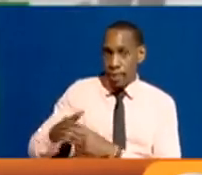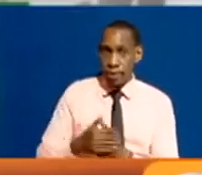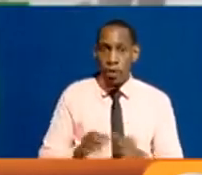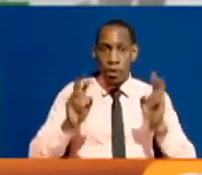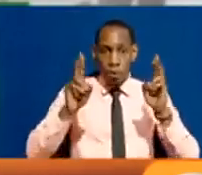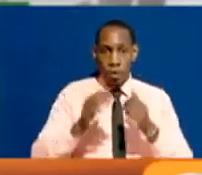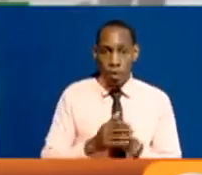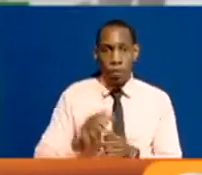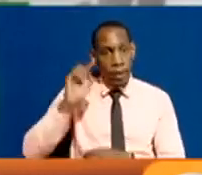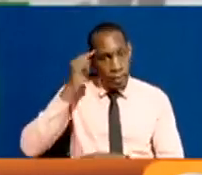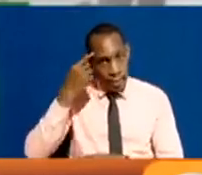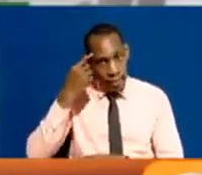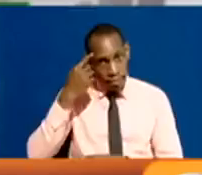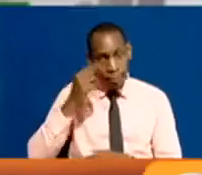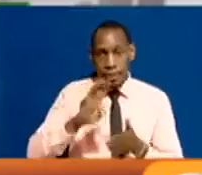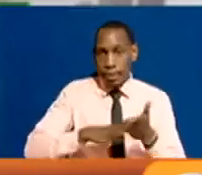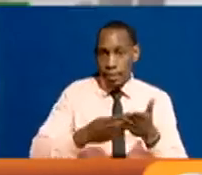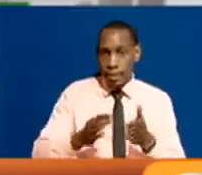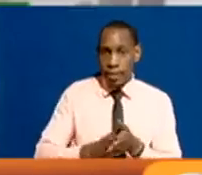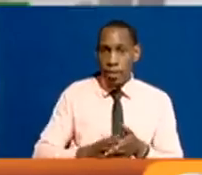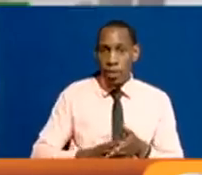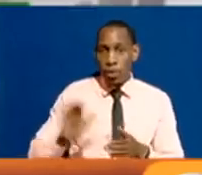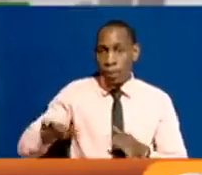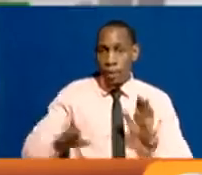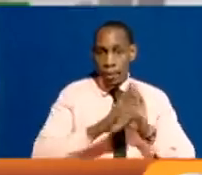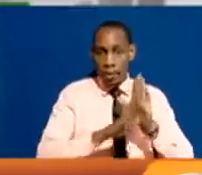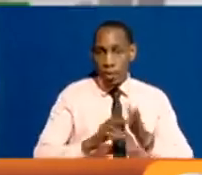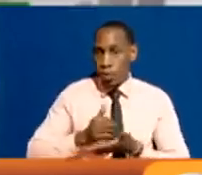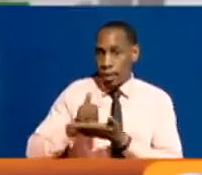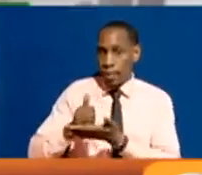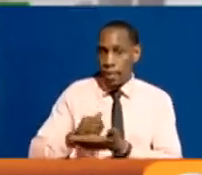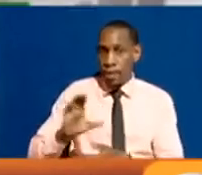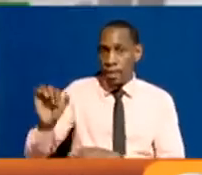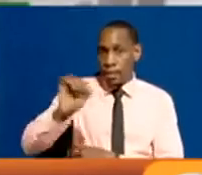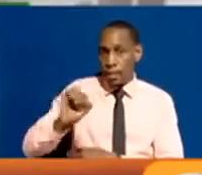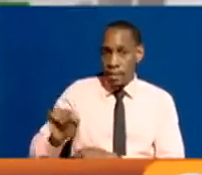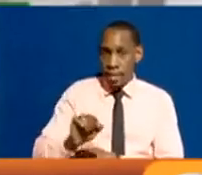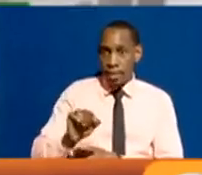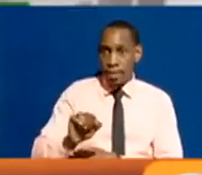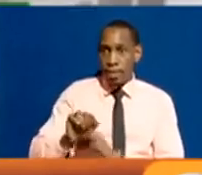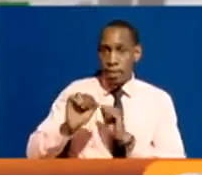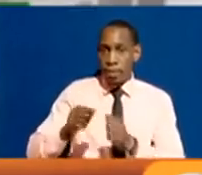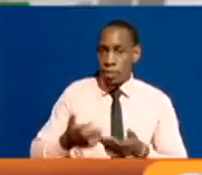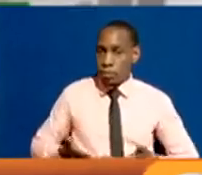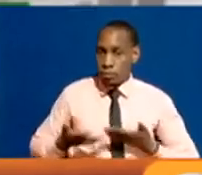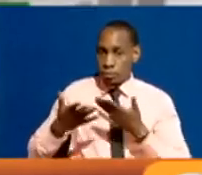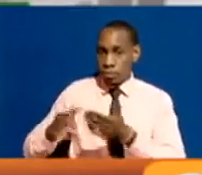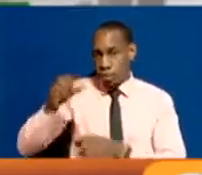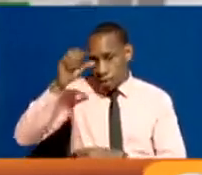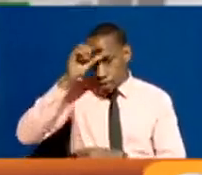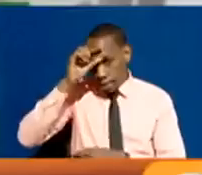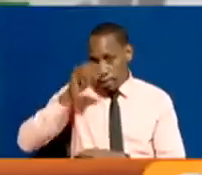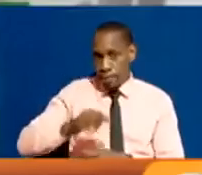quote, consider a mechanism in the standing orders to facilitate cabinet secretaries to articulate government